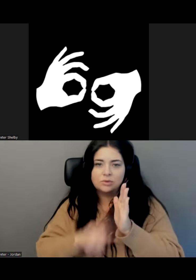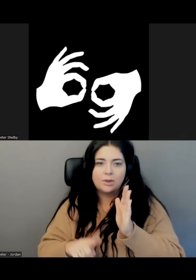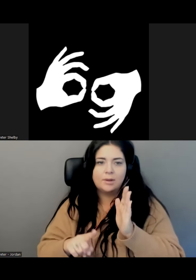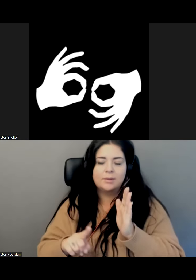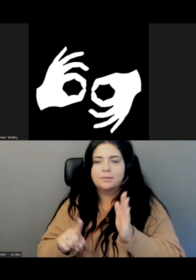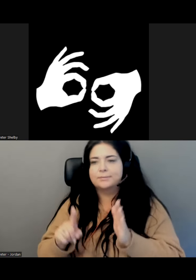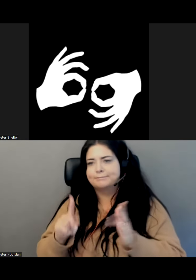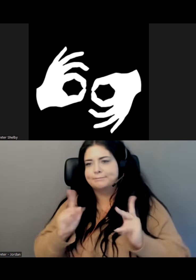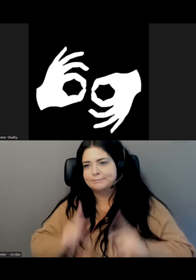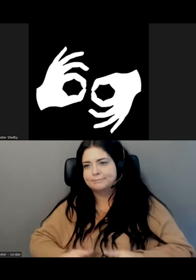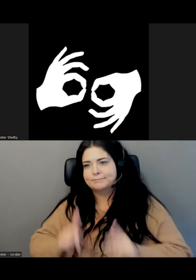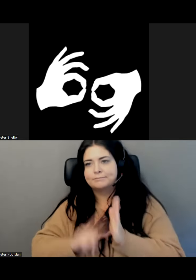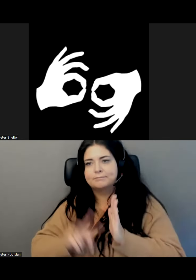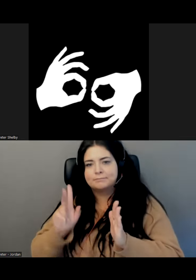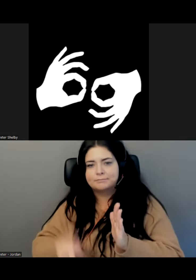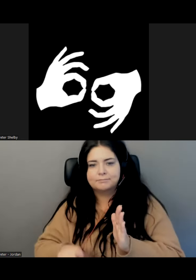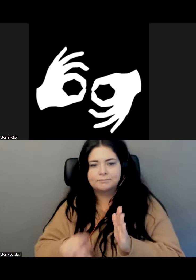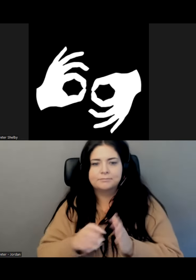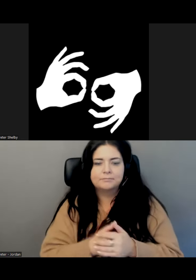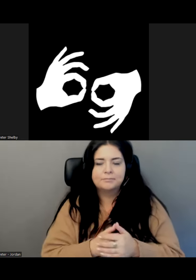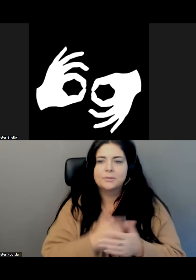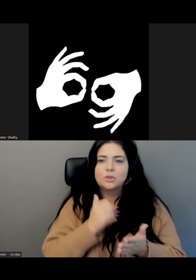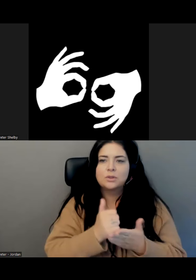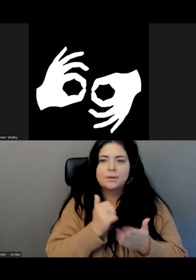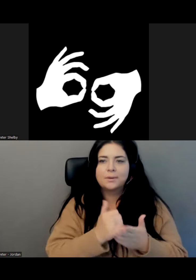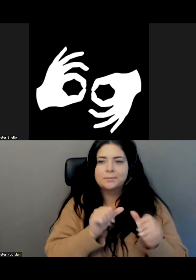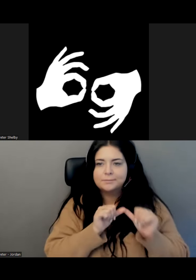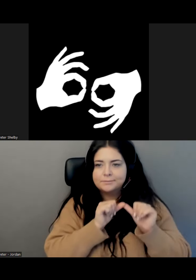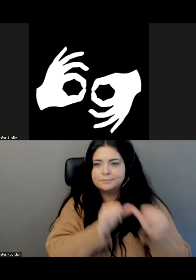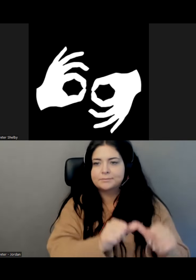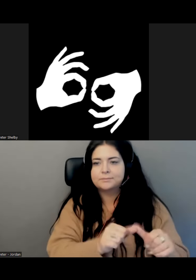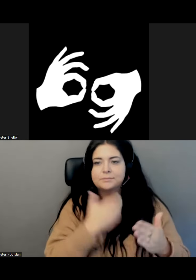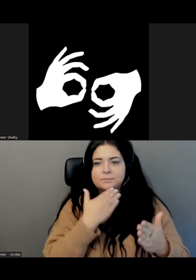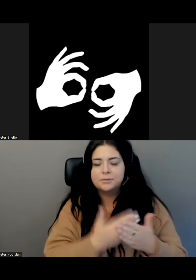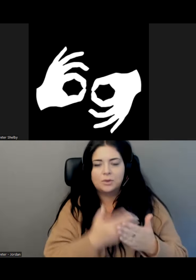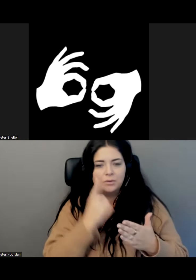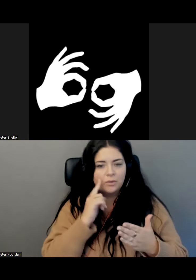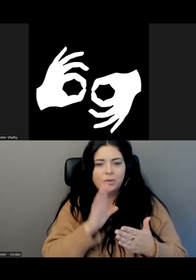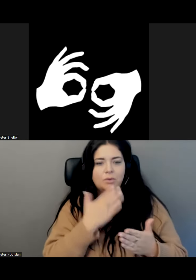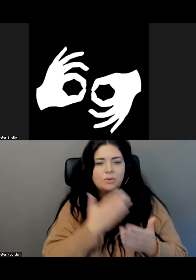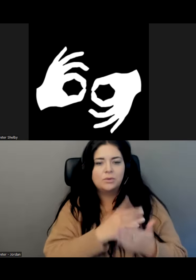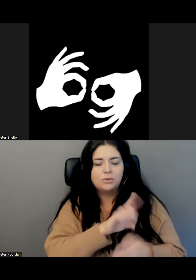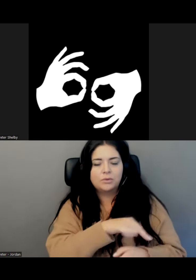Monitoring, support, and counseling, maintaining things is really important in the long term.